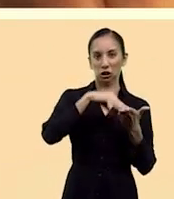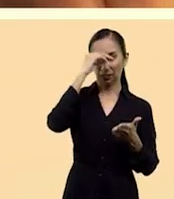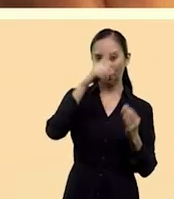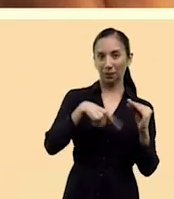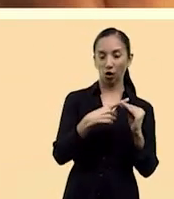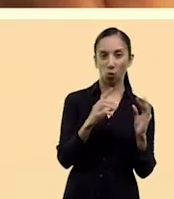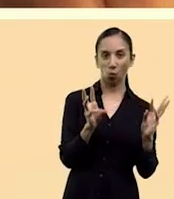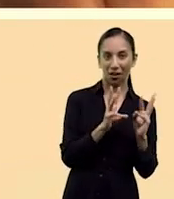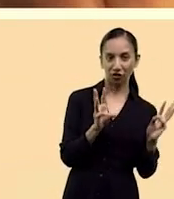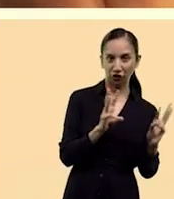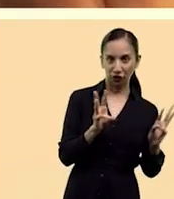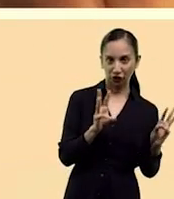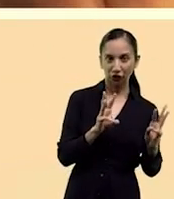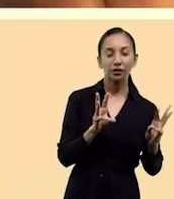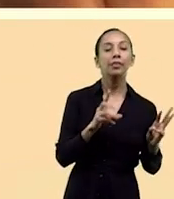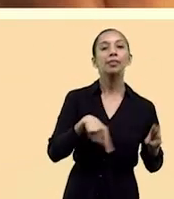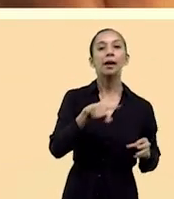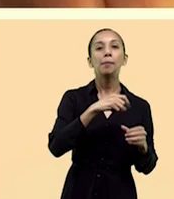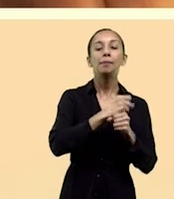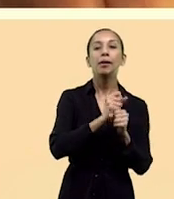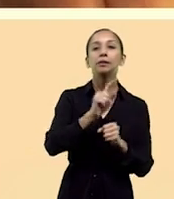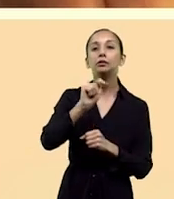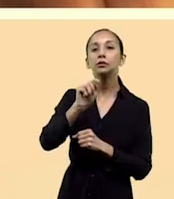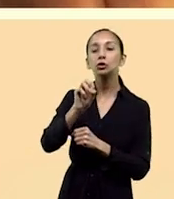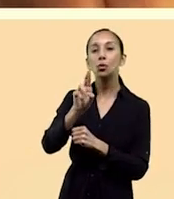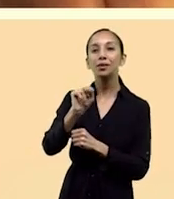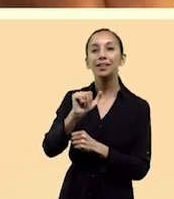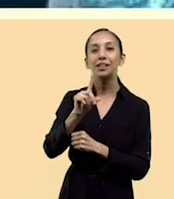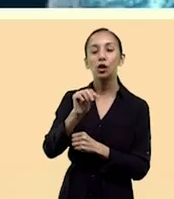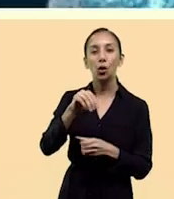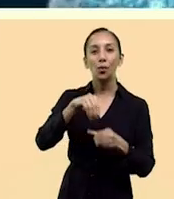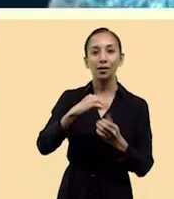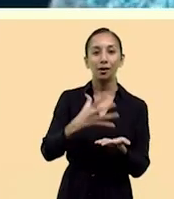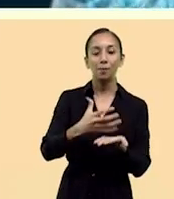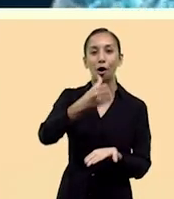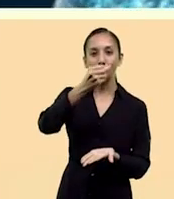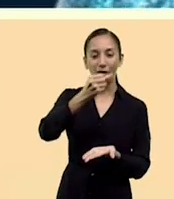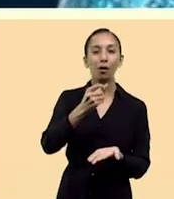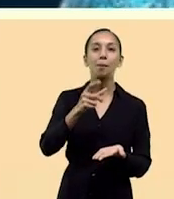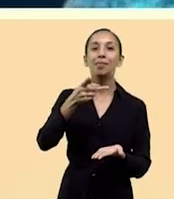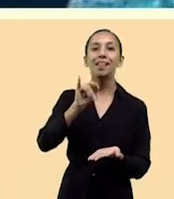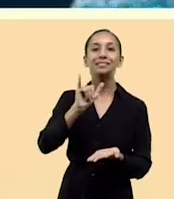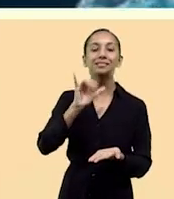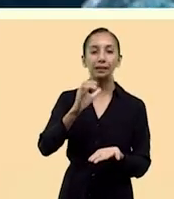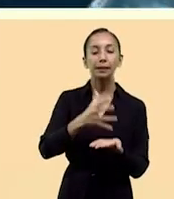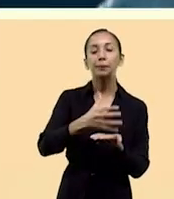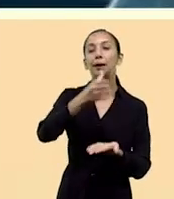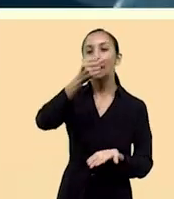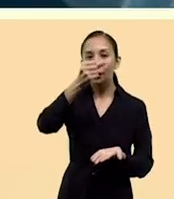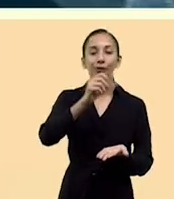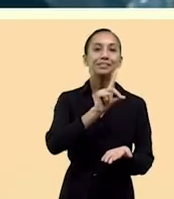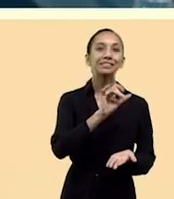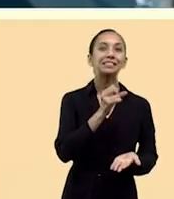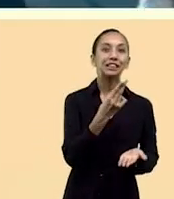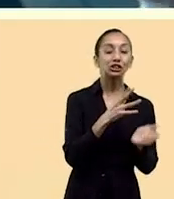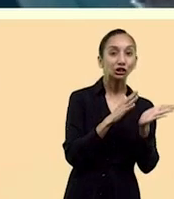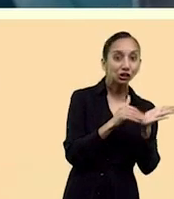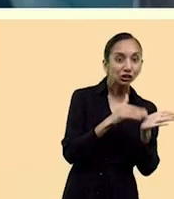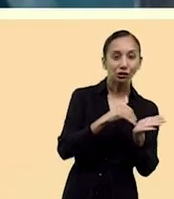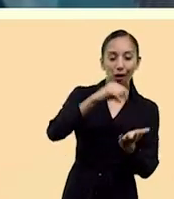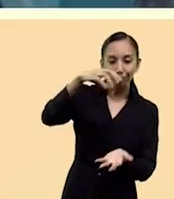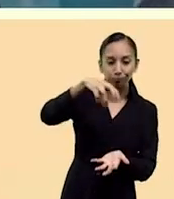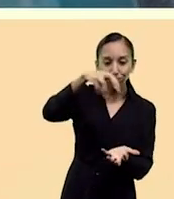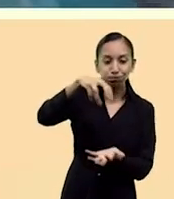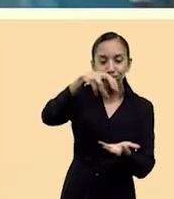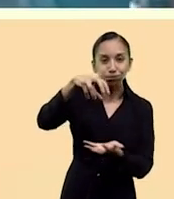tornado in a bottle. So all they needed was a plastic water bottle and some dish soap. And so they were